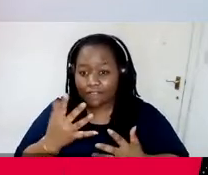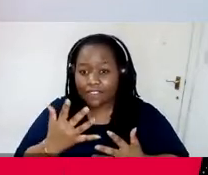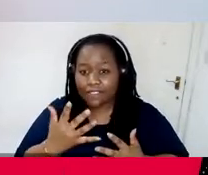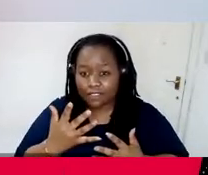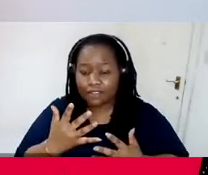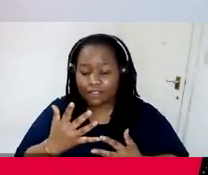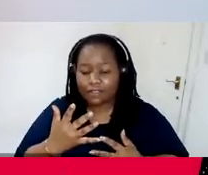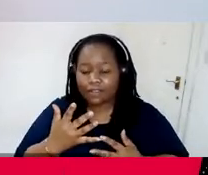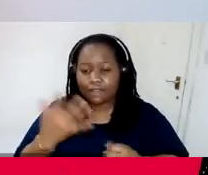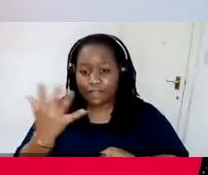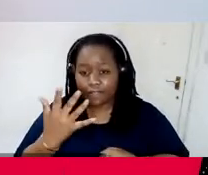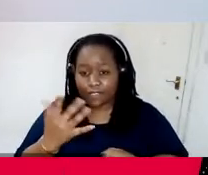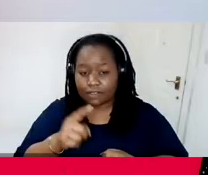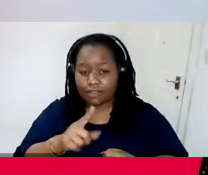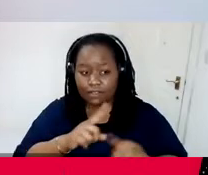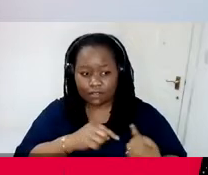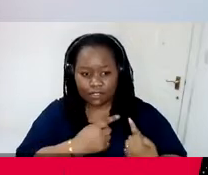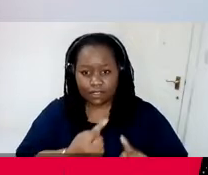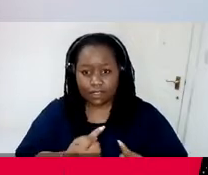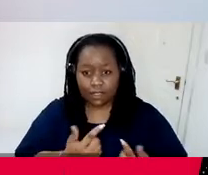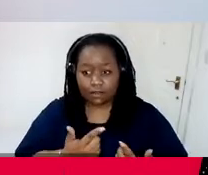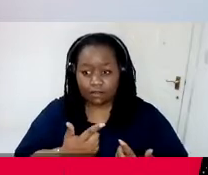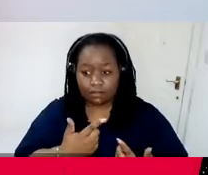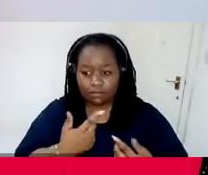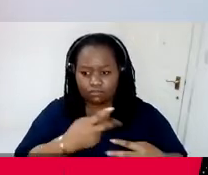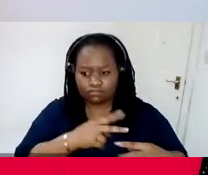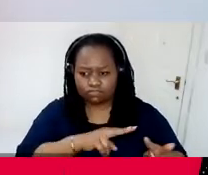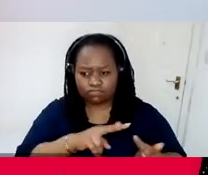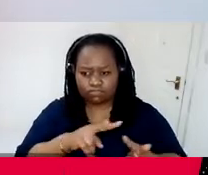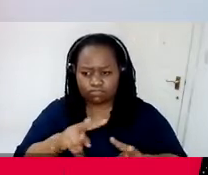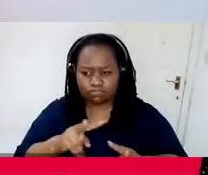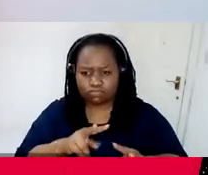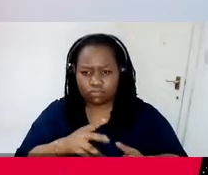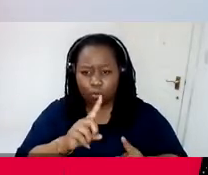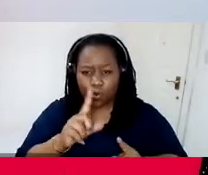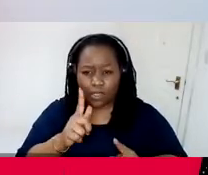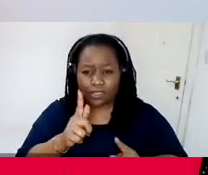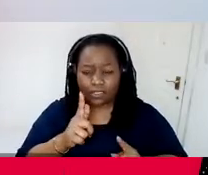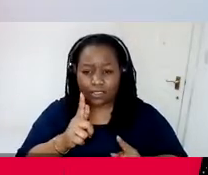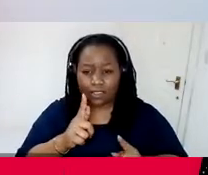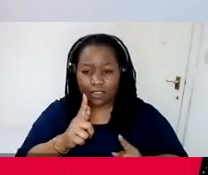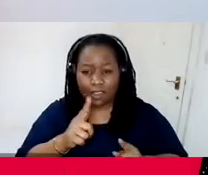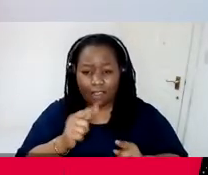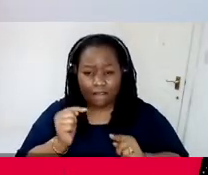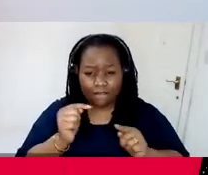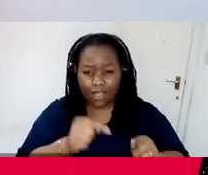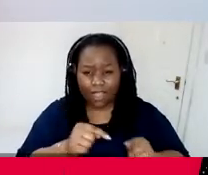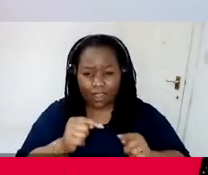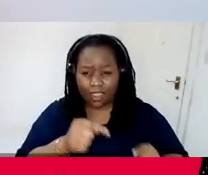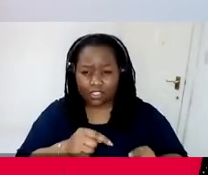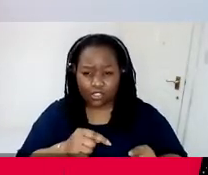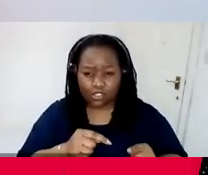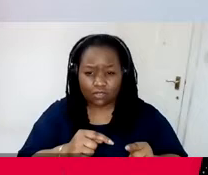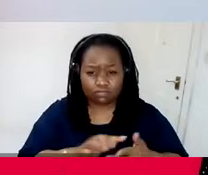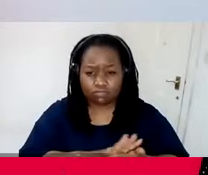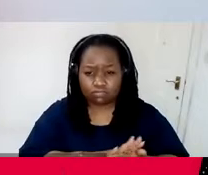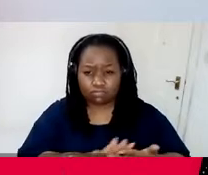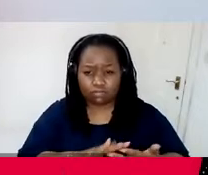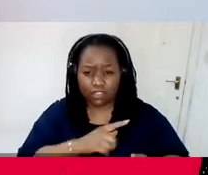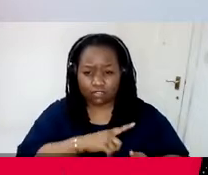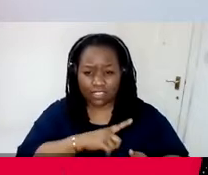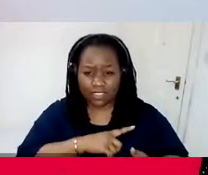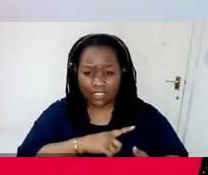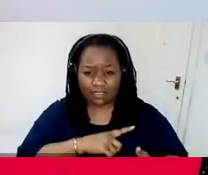March 2015. Since then till now, we have seen these violations, and the reason behind this is